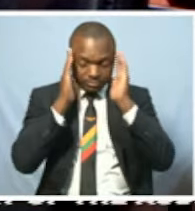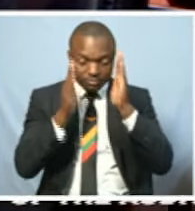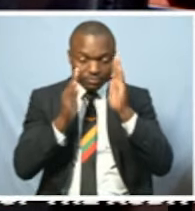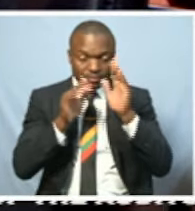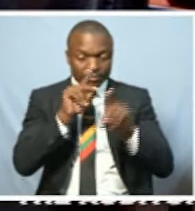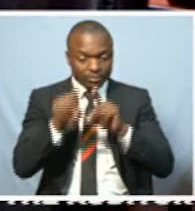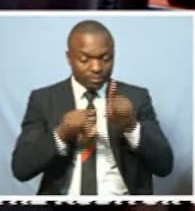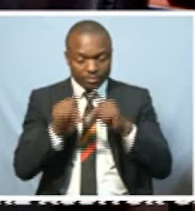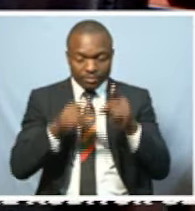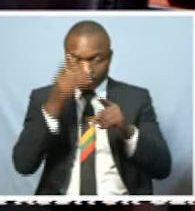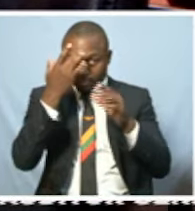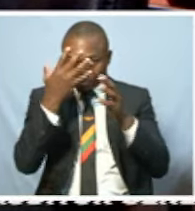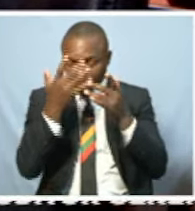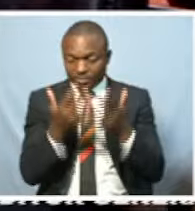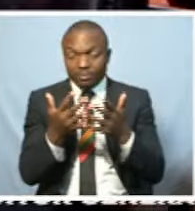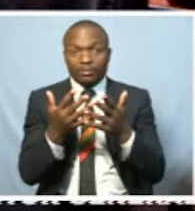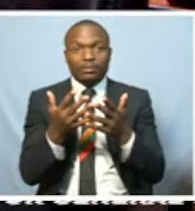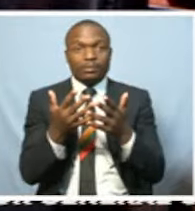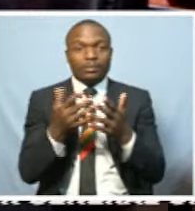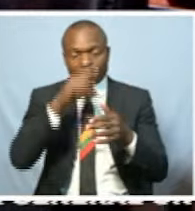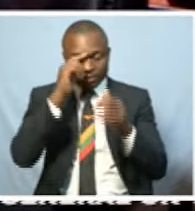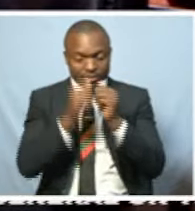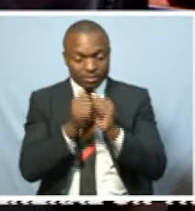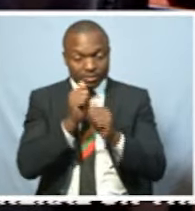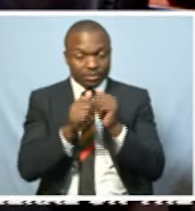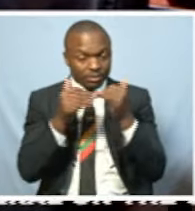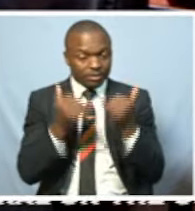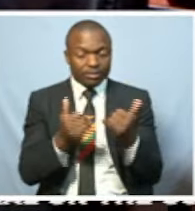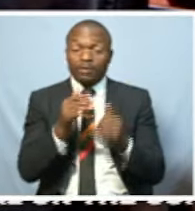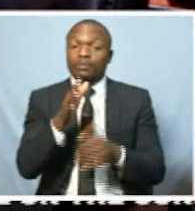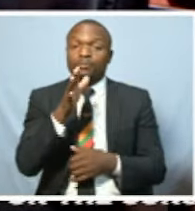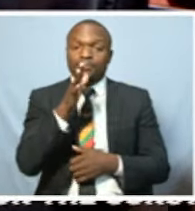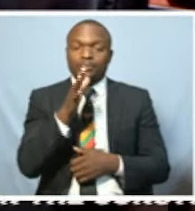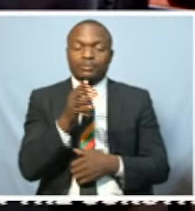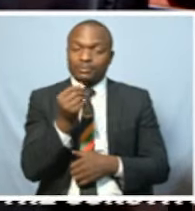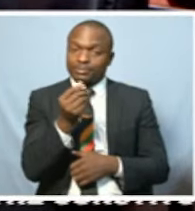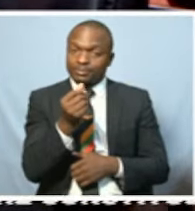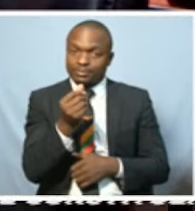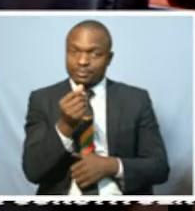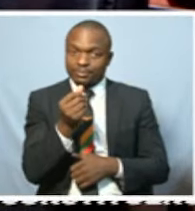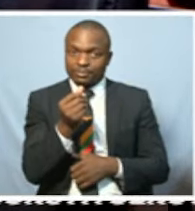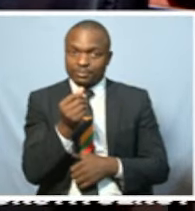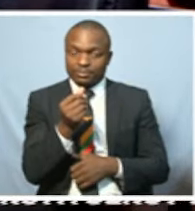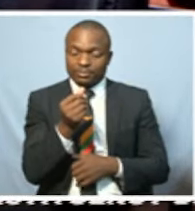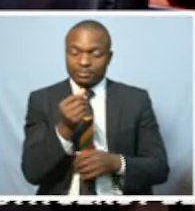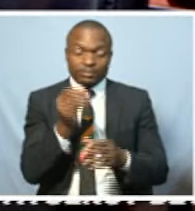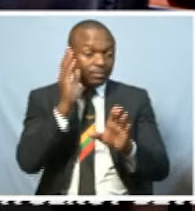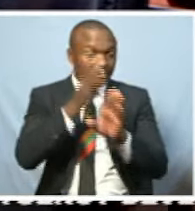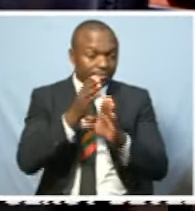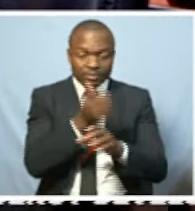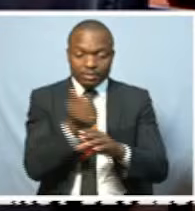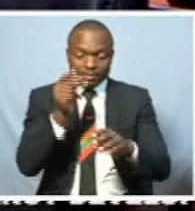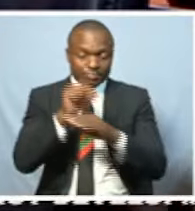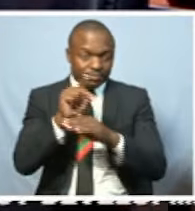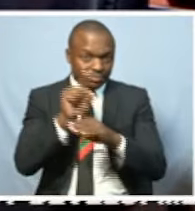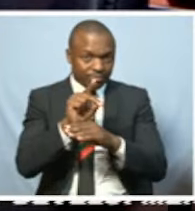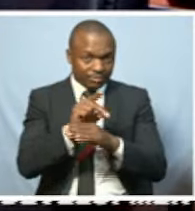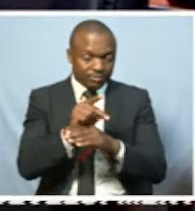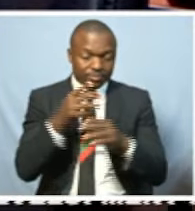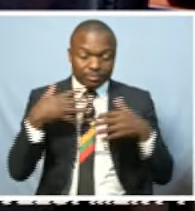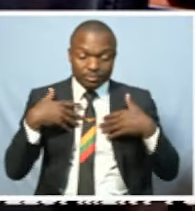expected. Because eventually now the money was taken to do other projects like a health